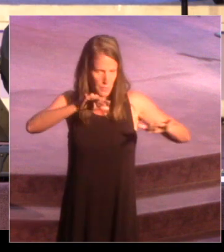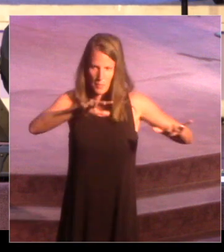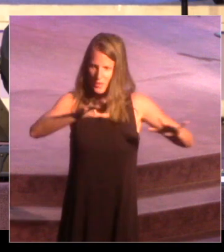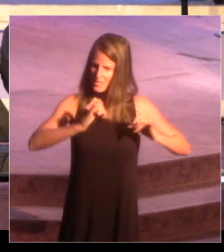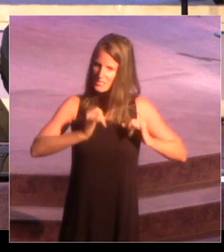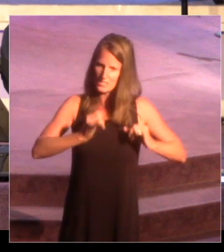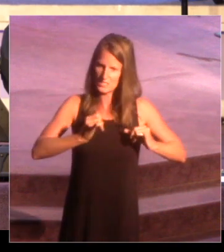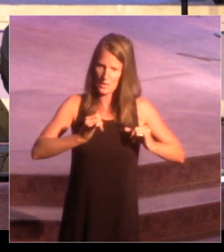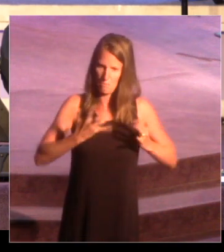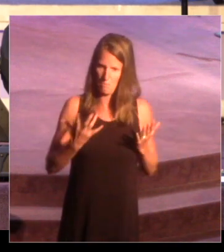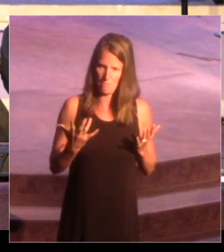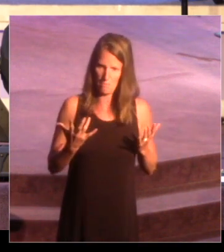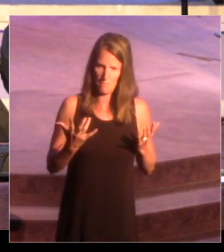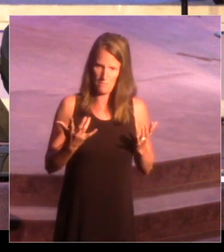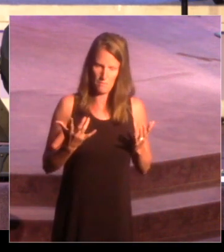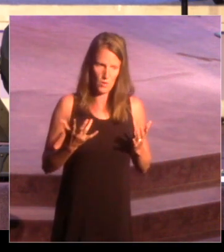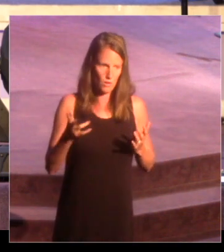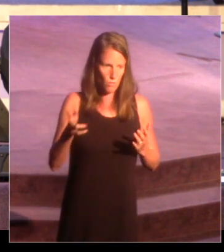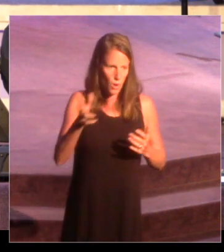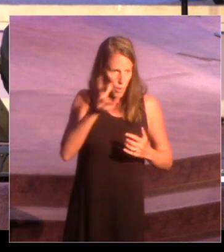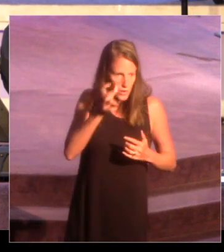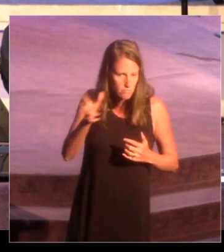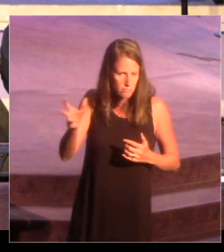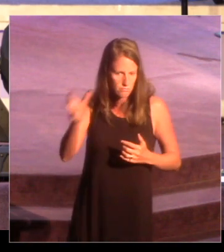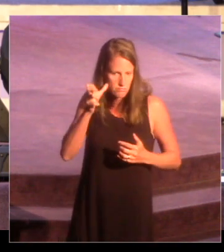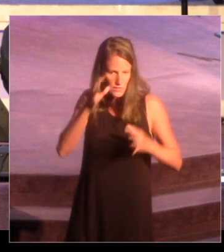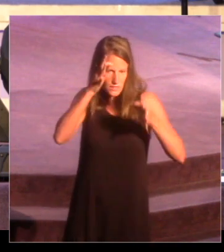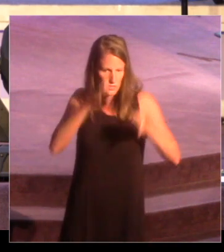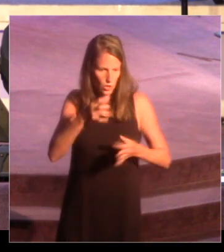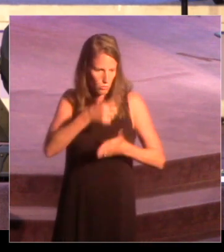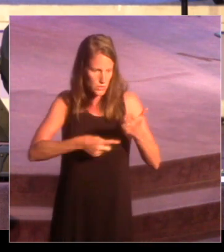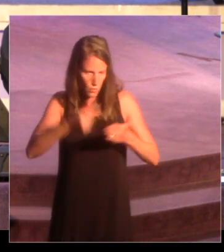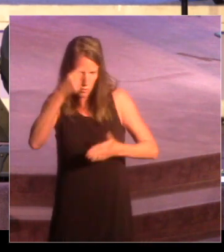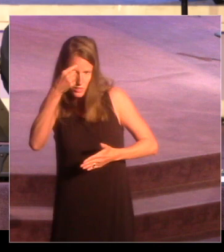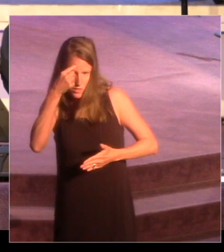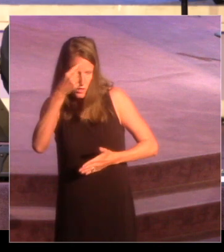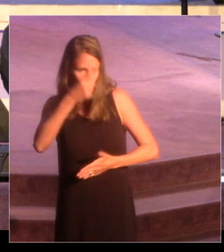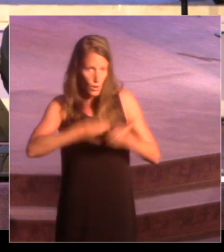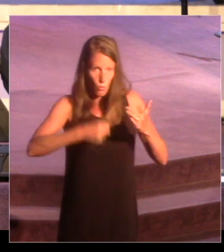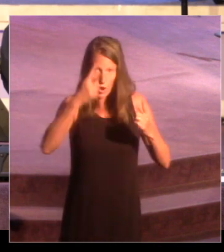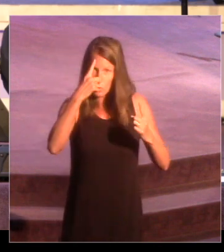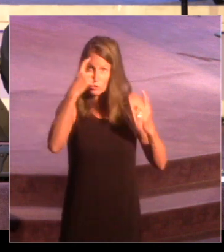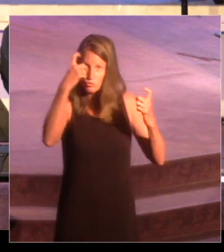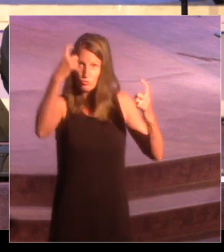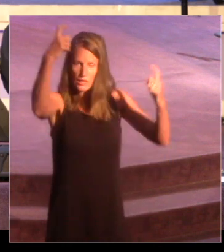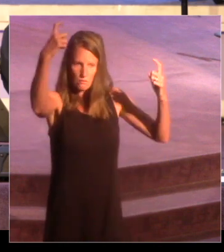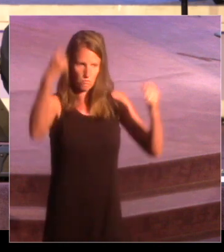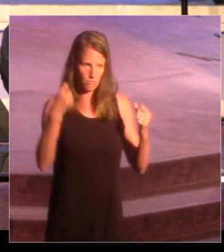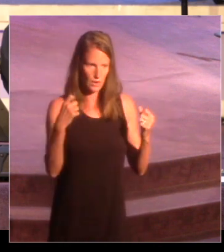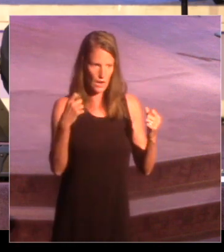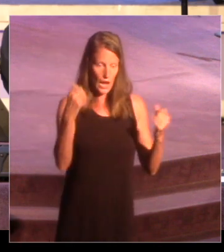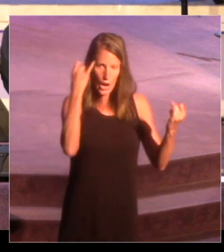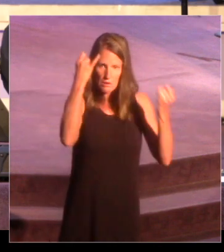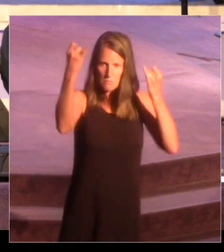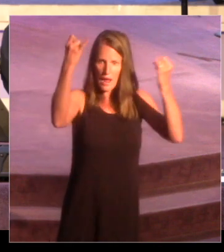and our ears, it determines what we think about. It determines what we dream of. It shapes our